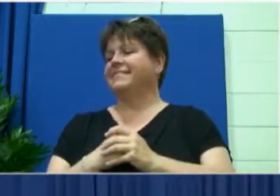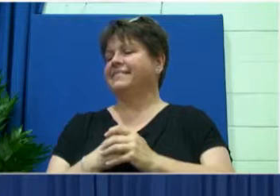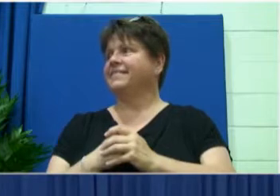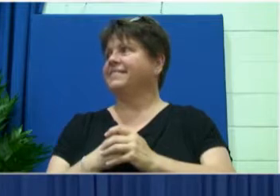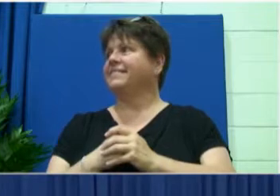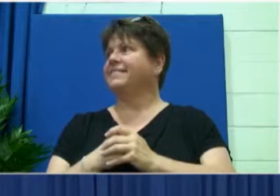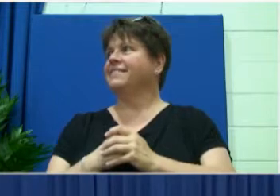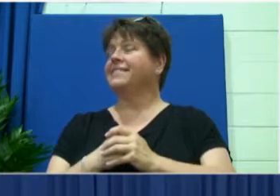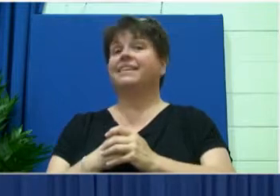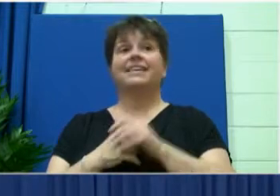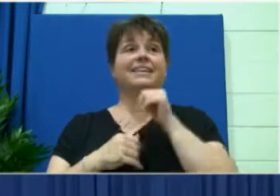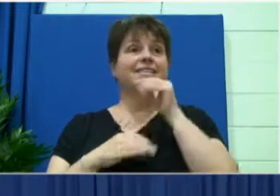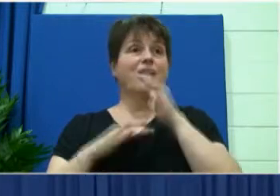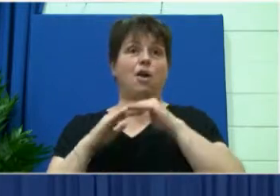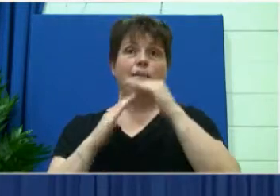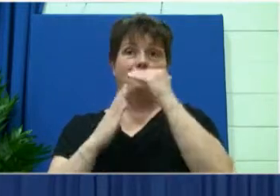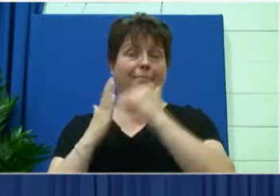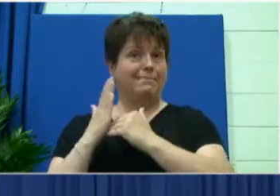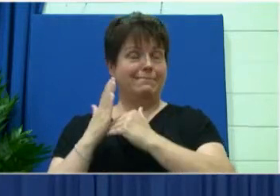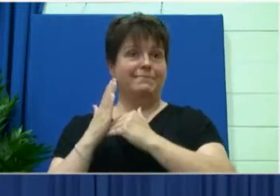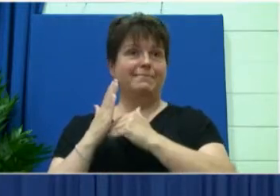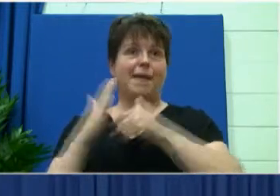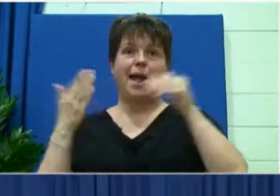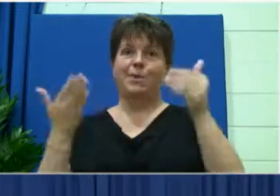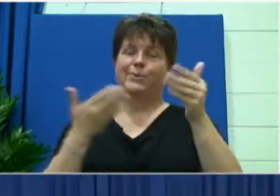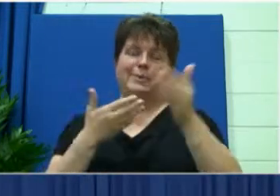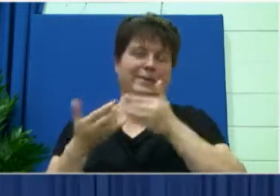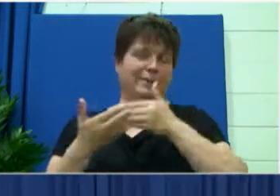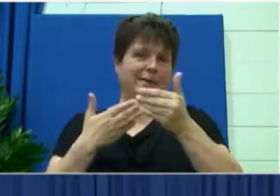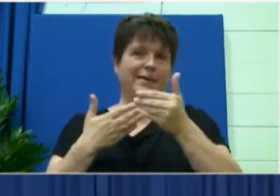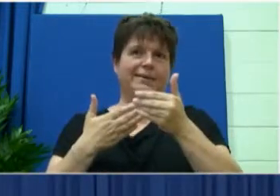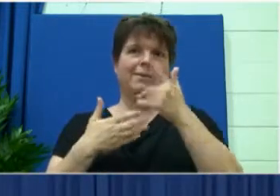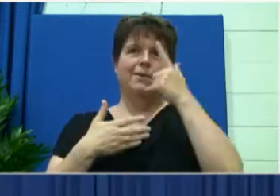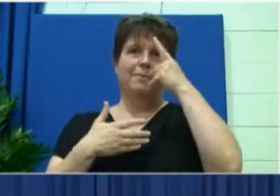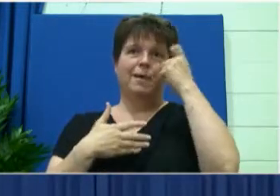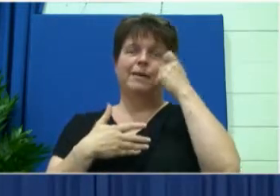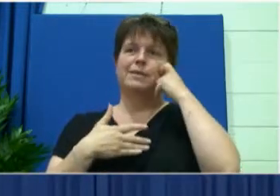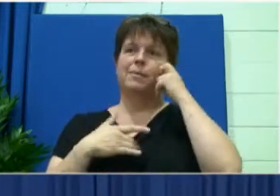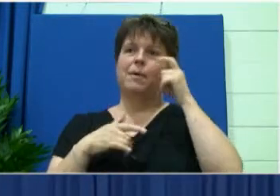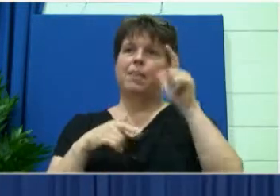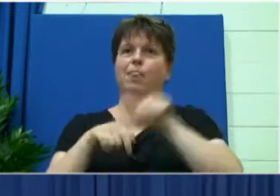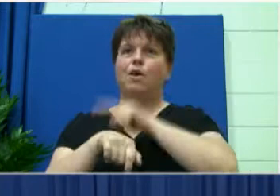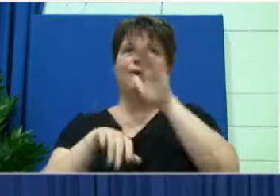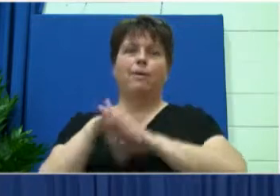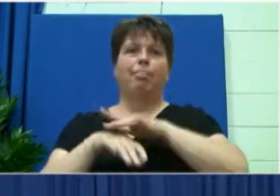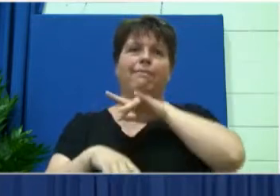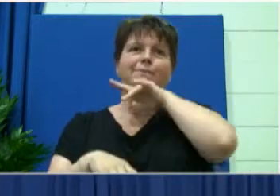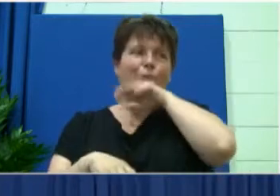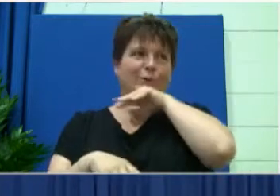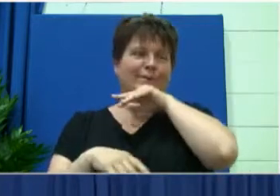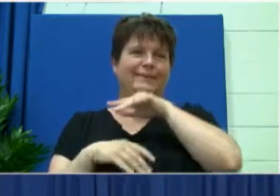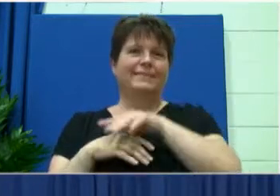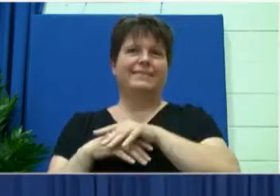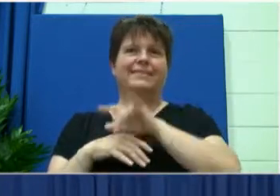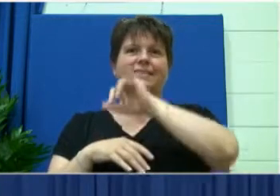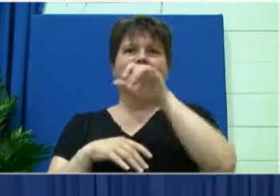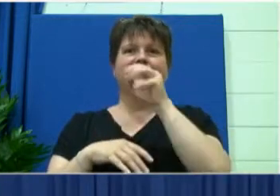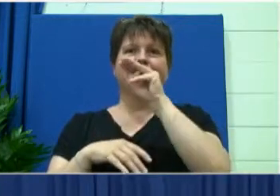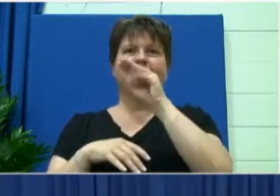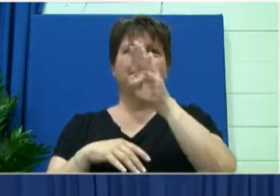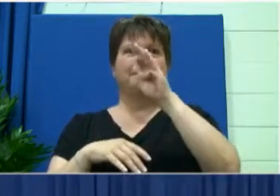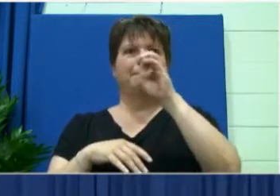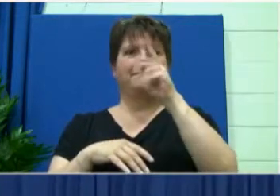And although he's not on my list, I'll introduce him anyway because he's been here longer than dirt. Jim Beasley.